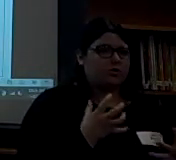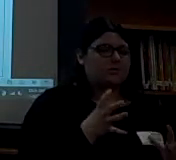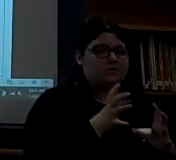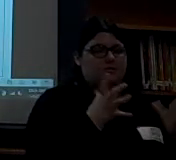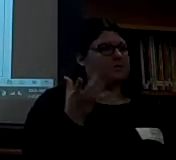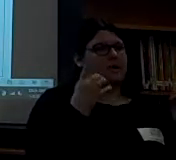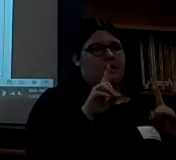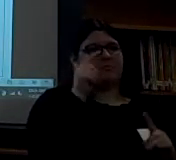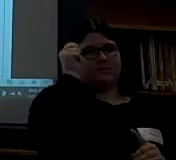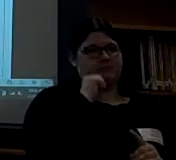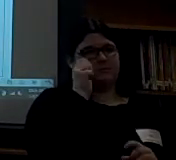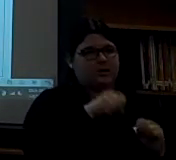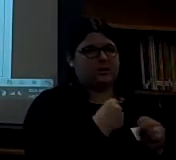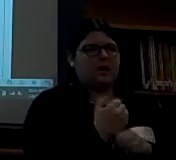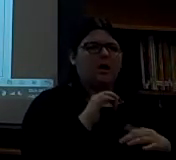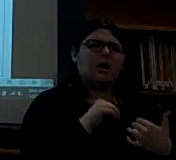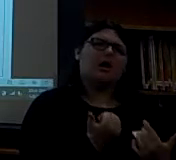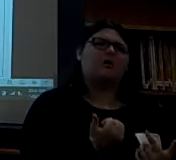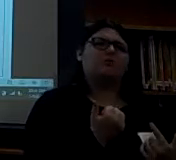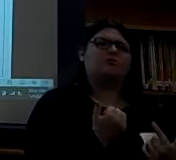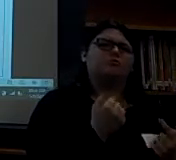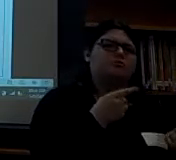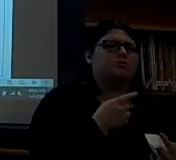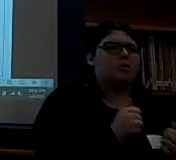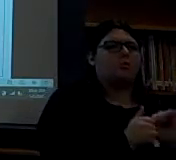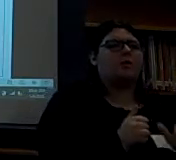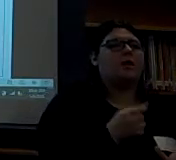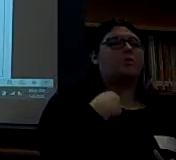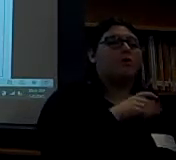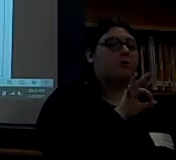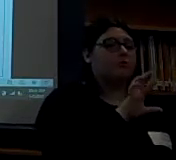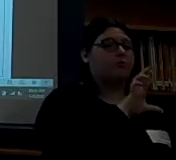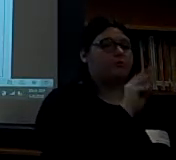years. But how do we deal with that? Well, we are always firm. We